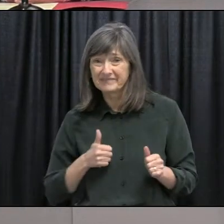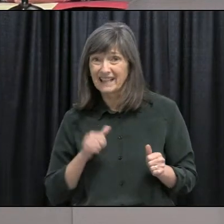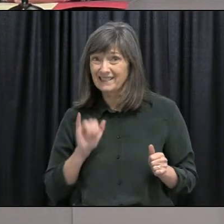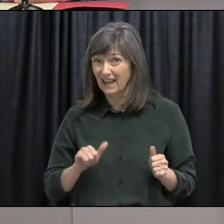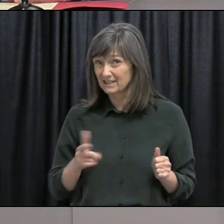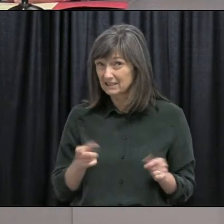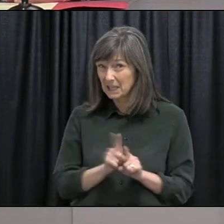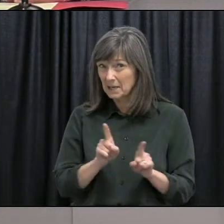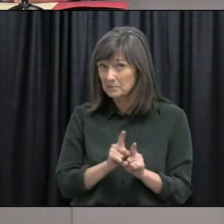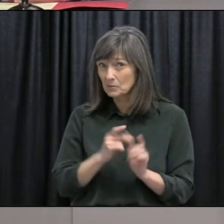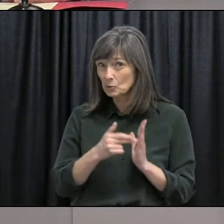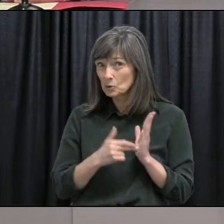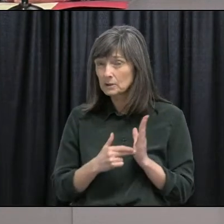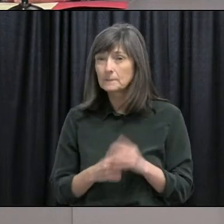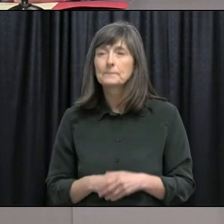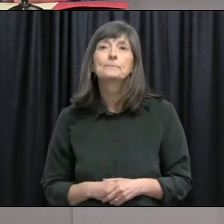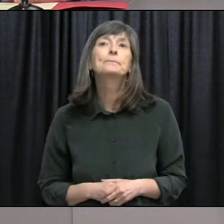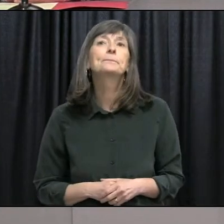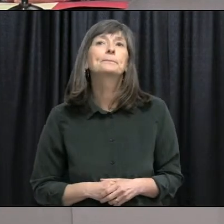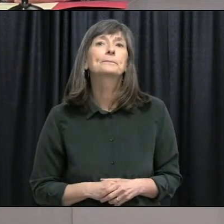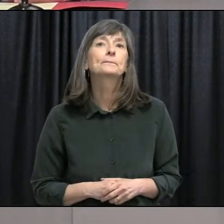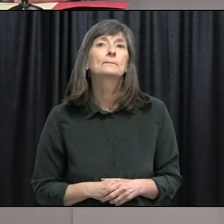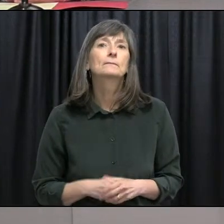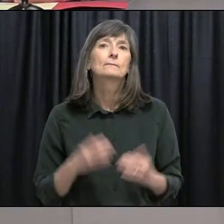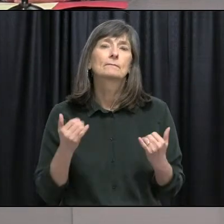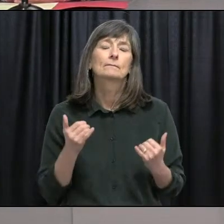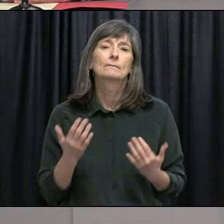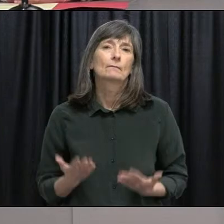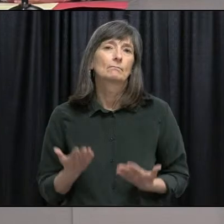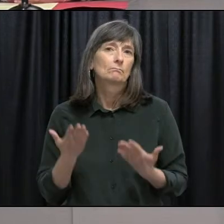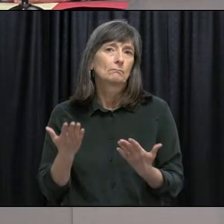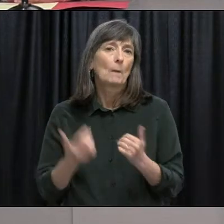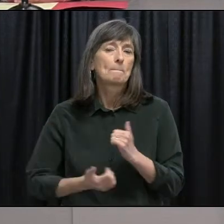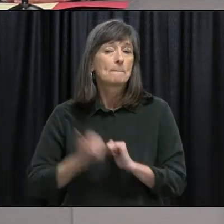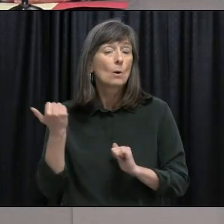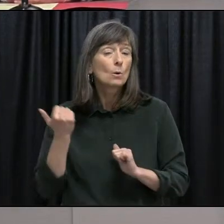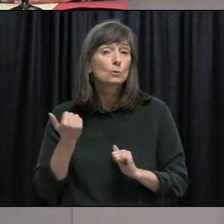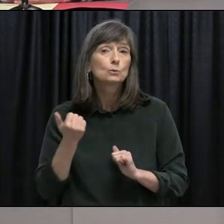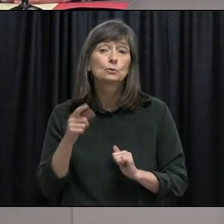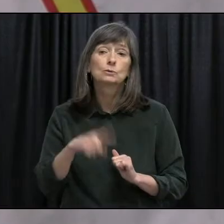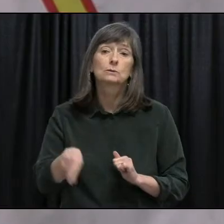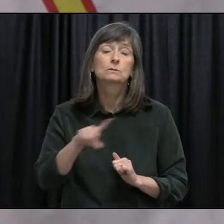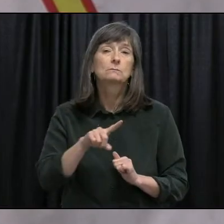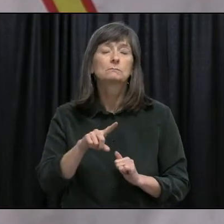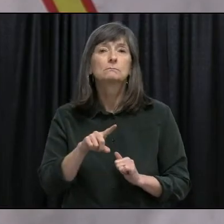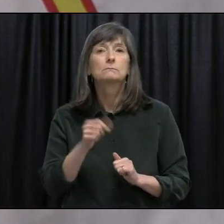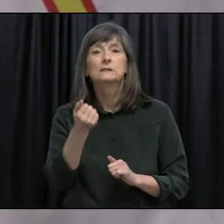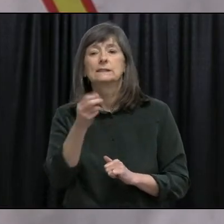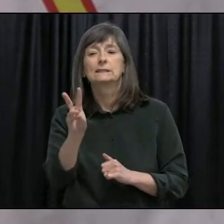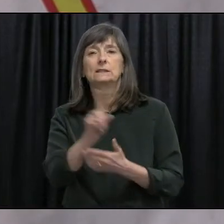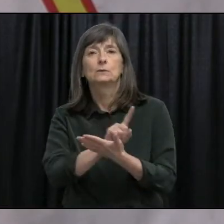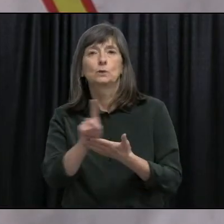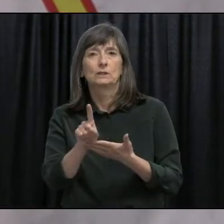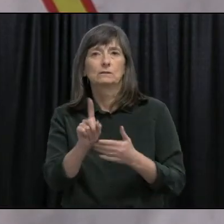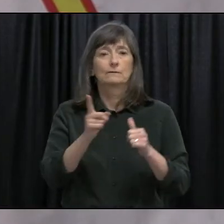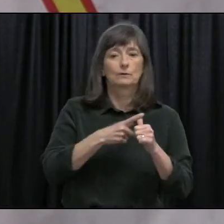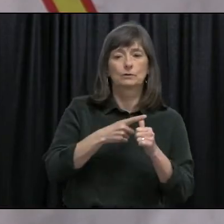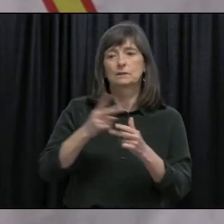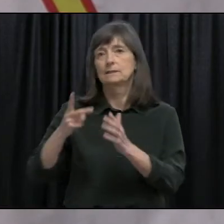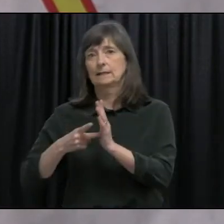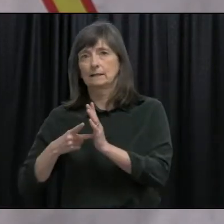So at the moment, our recommendations for the majority of people is that, we're 16 weeks in between doses.